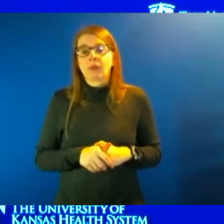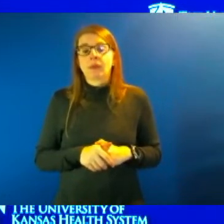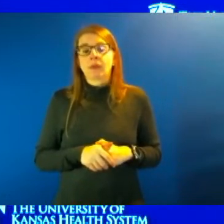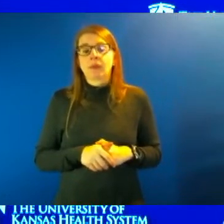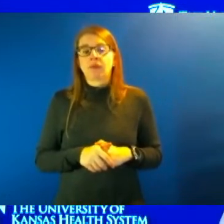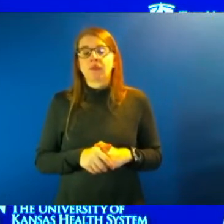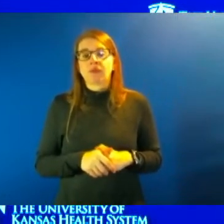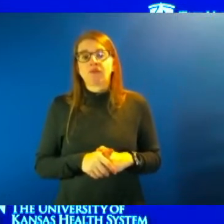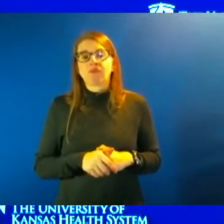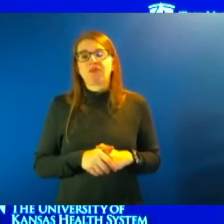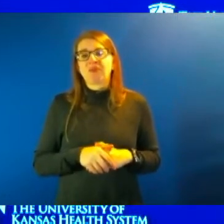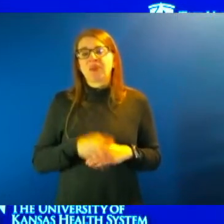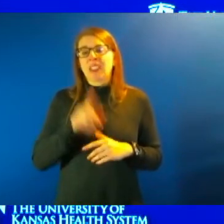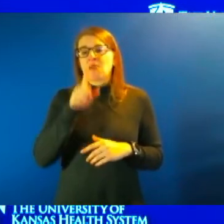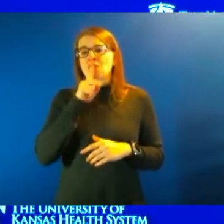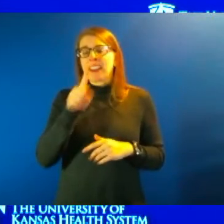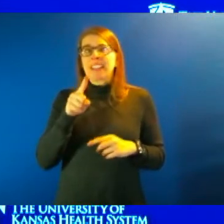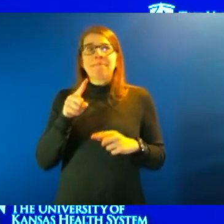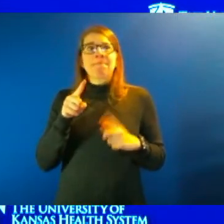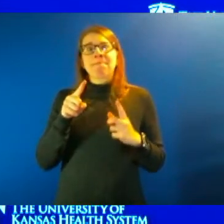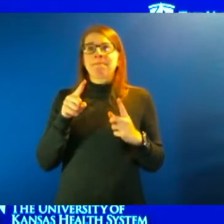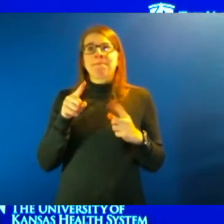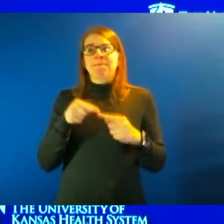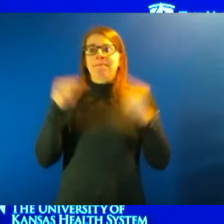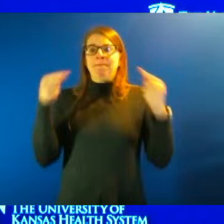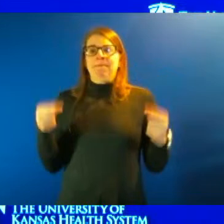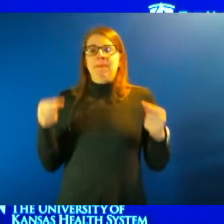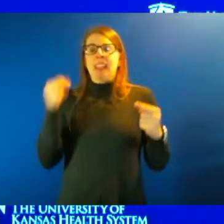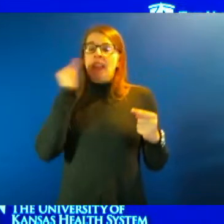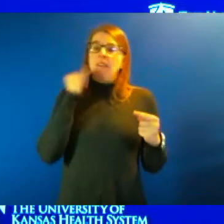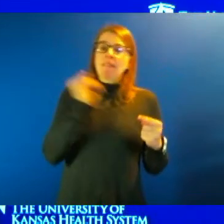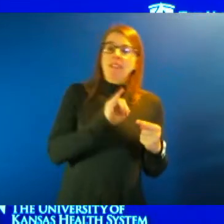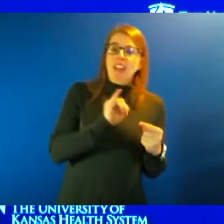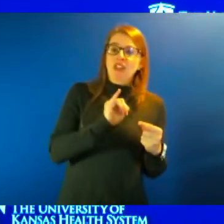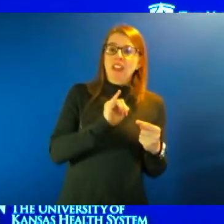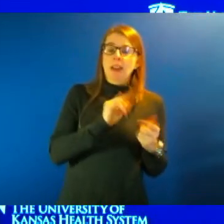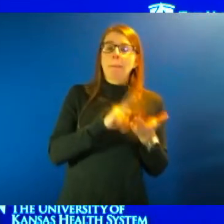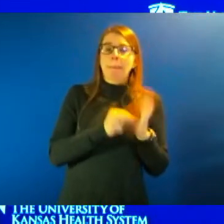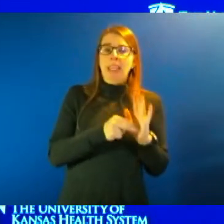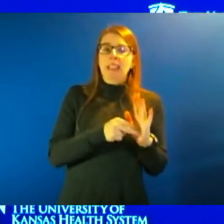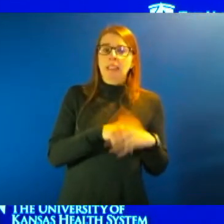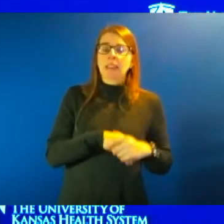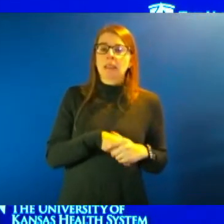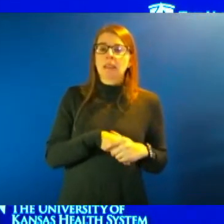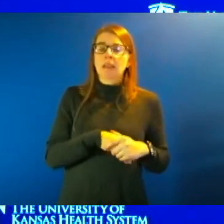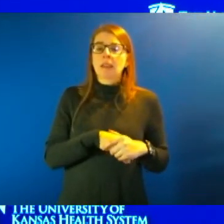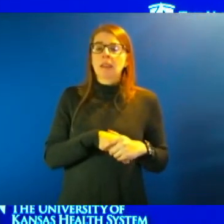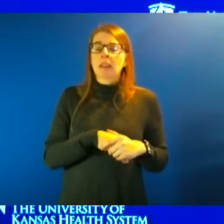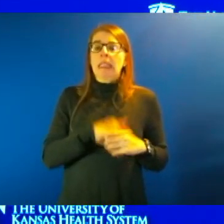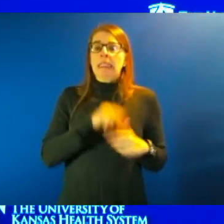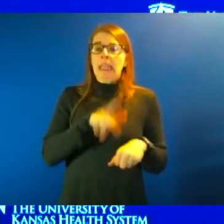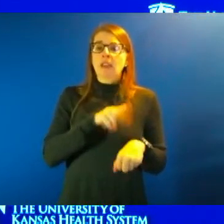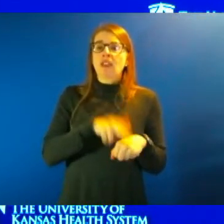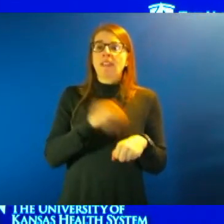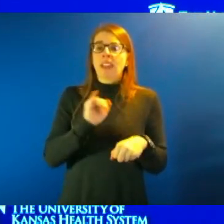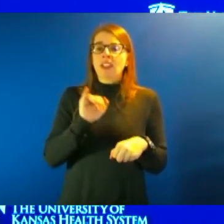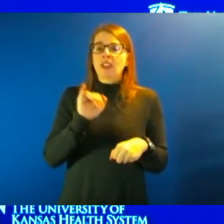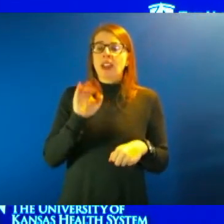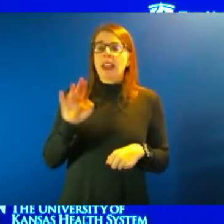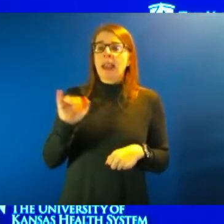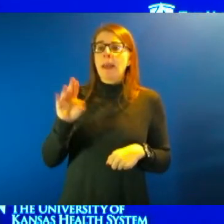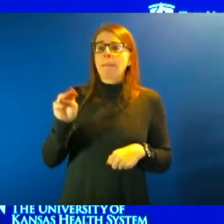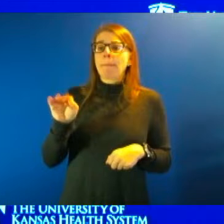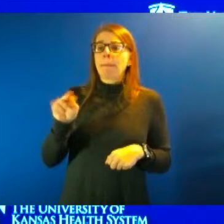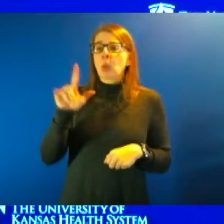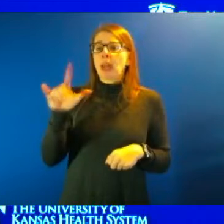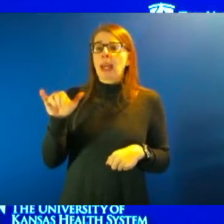dichotomous in this, and there is a large degree, because if you do have that infection, you do get that natural infection immunity boost.